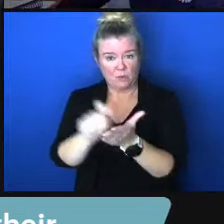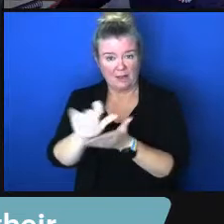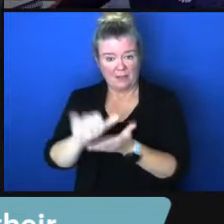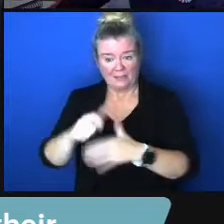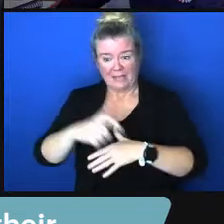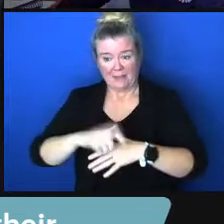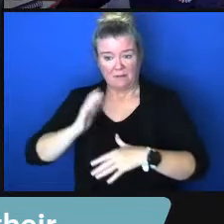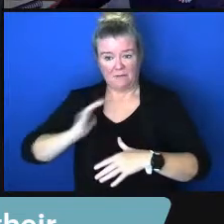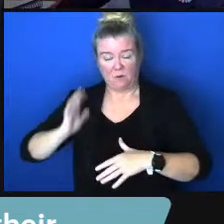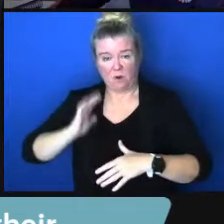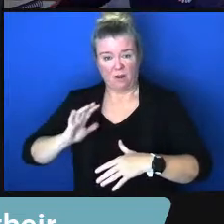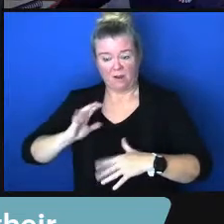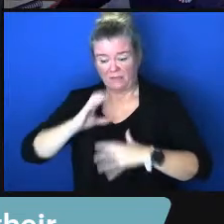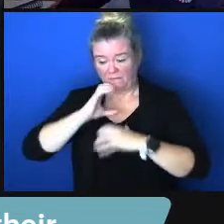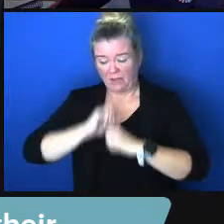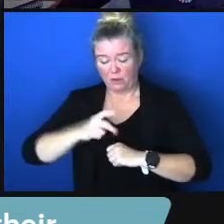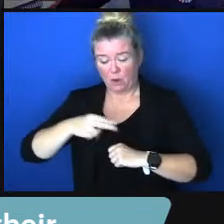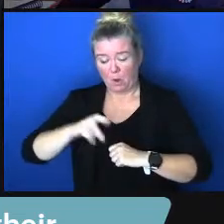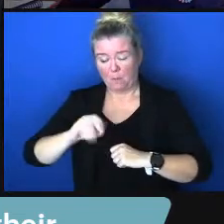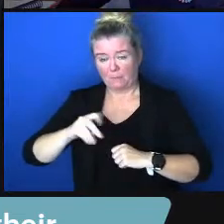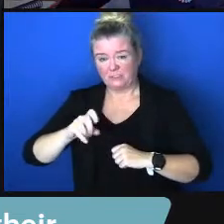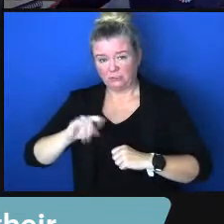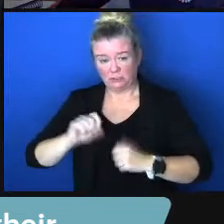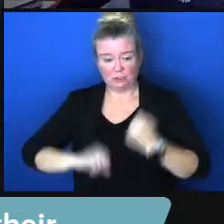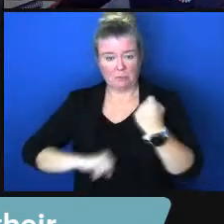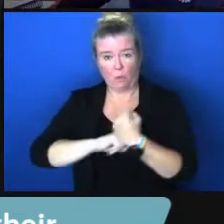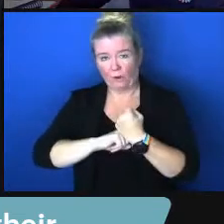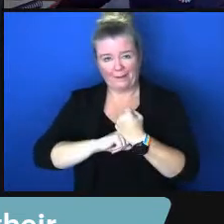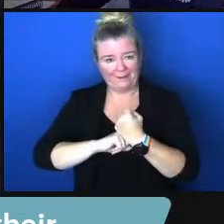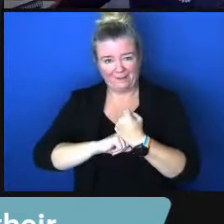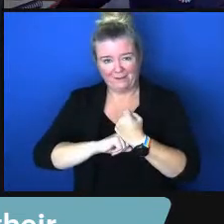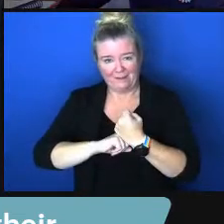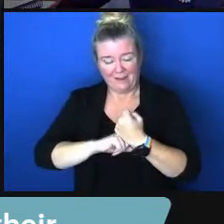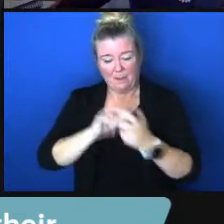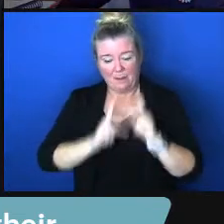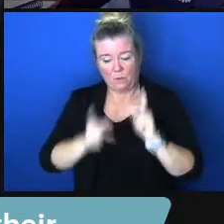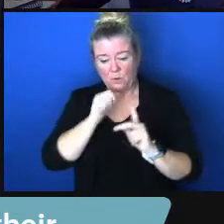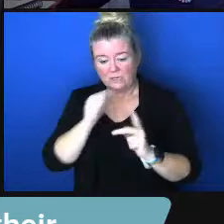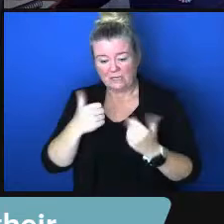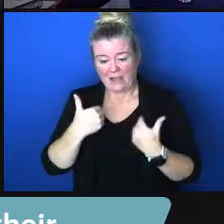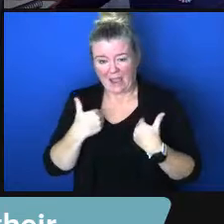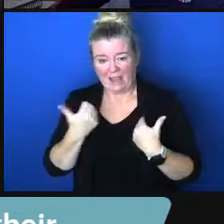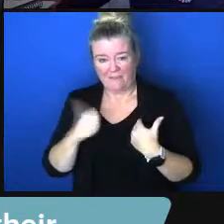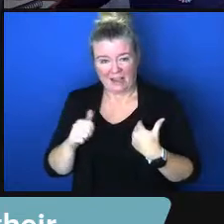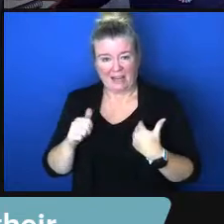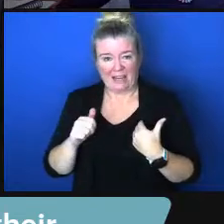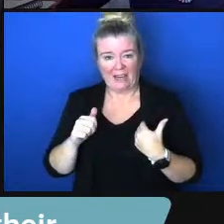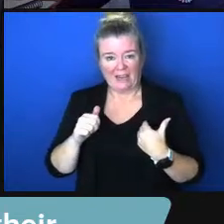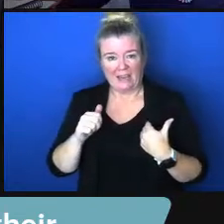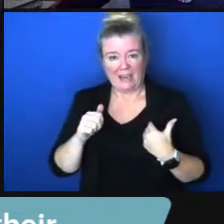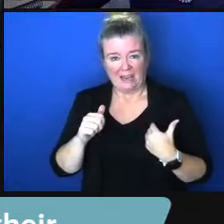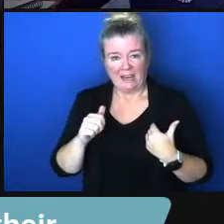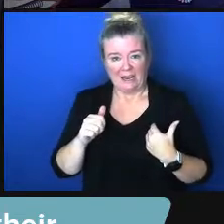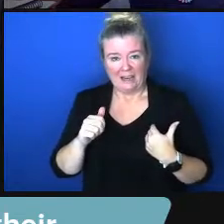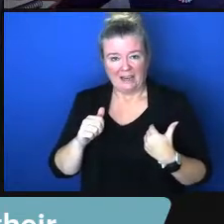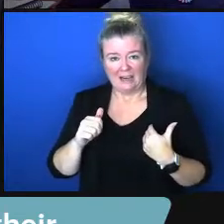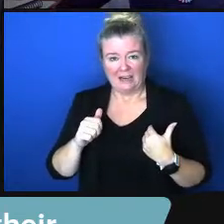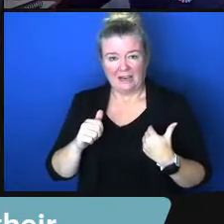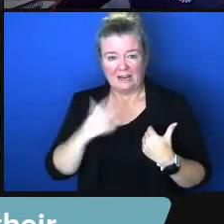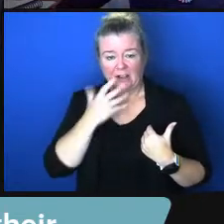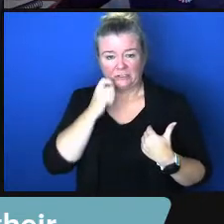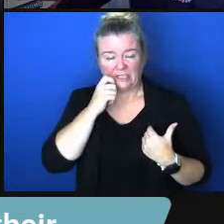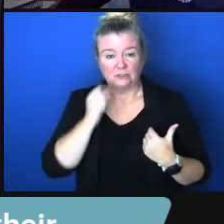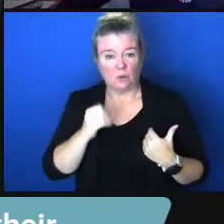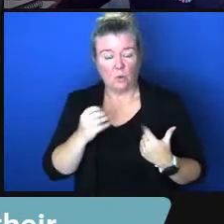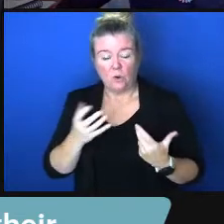I said earlier, the value proposition was supported those who didn't have melanated skin, right? And so how do